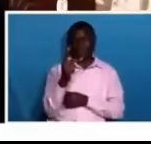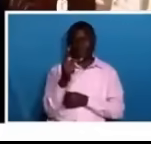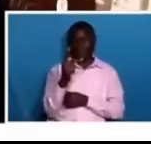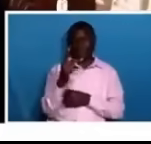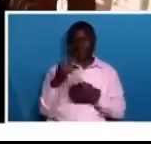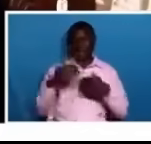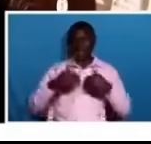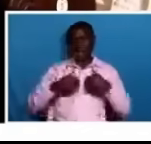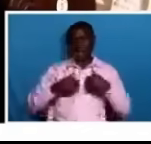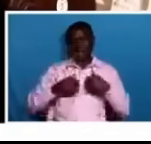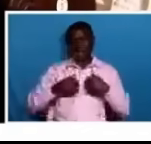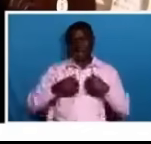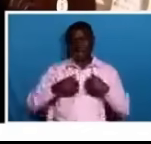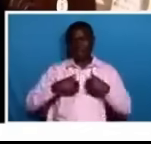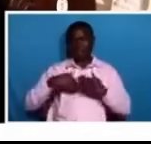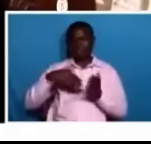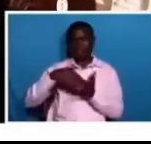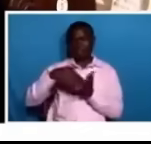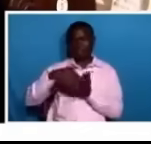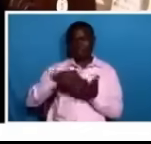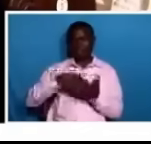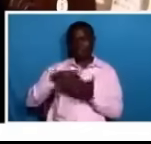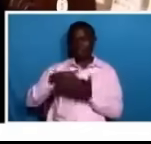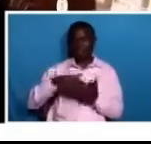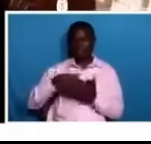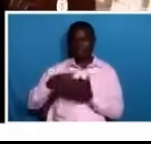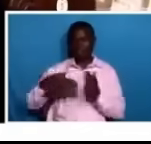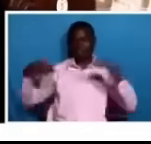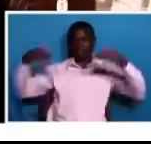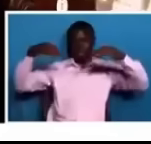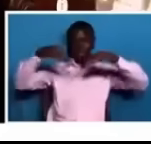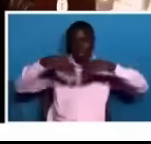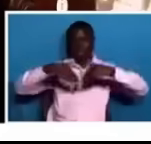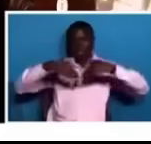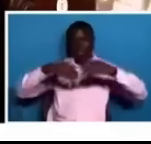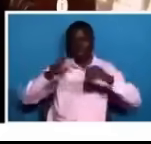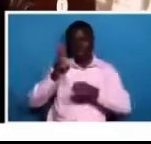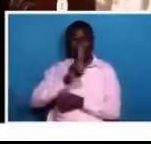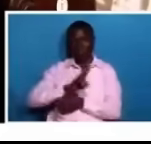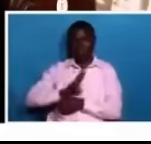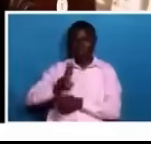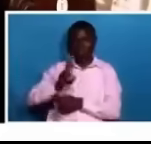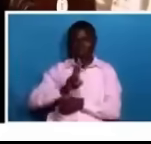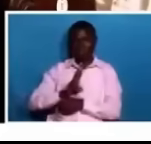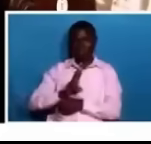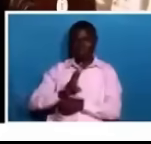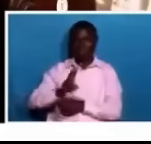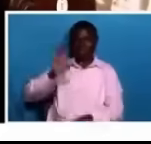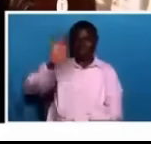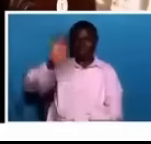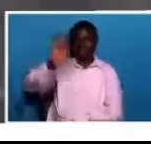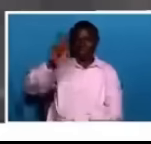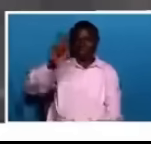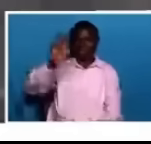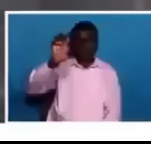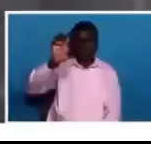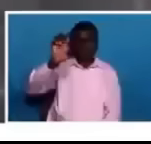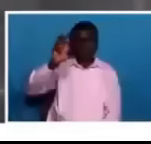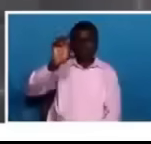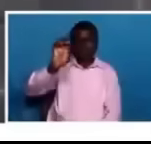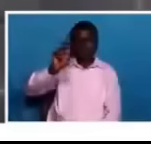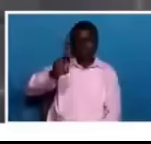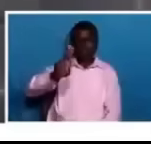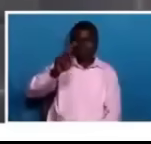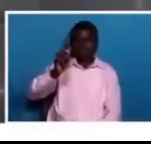We have a weak parliament that can be used by the executive to add taxes to